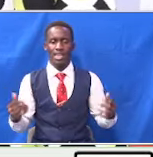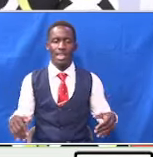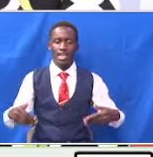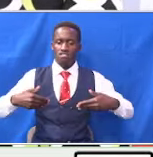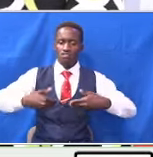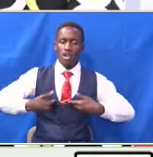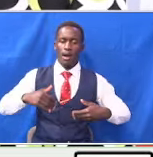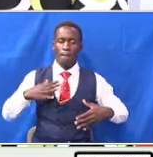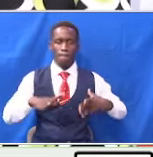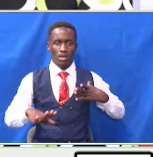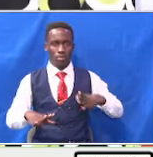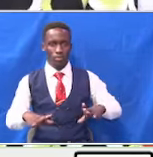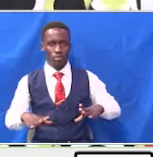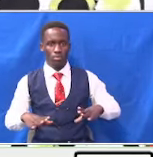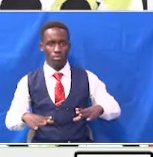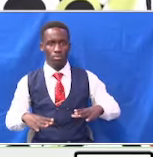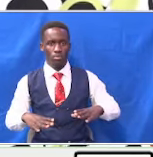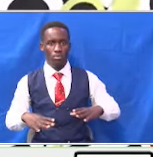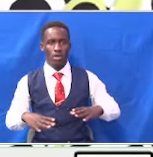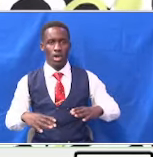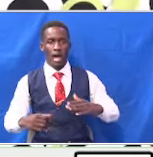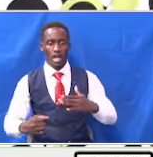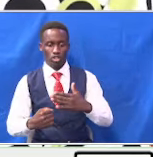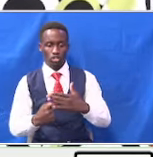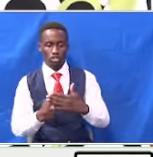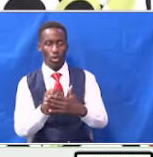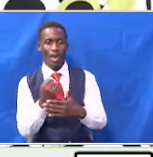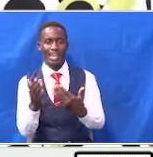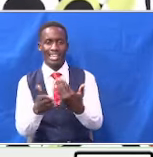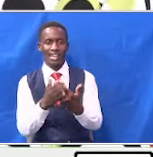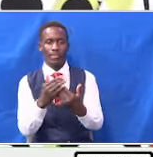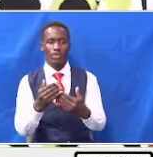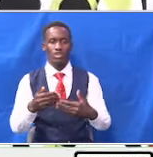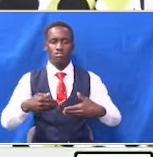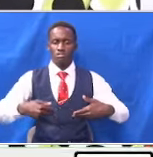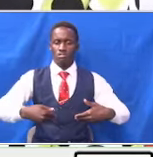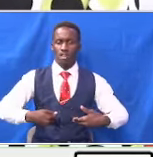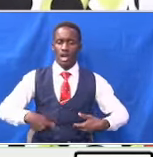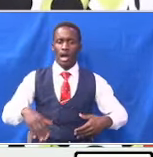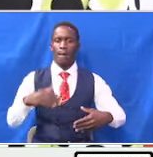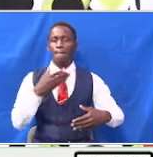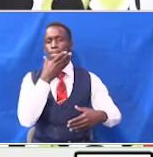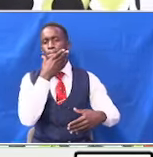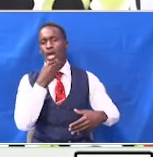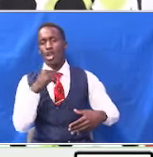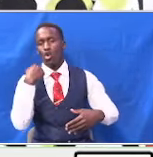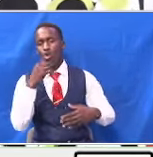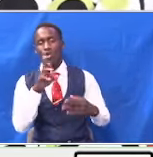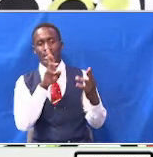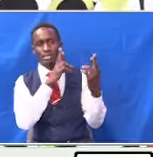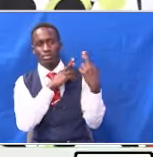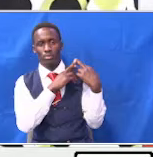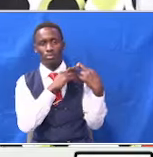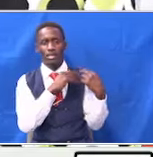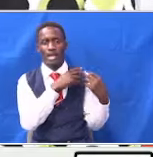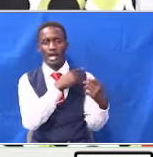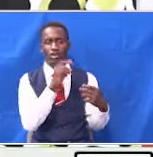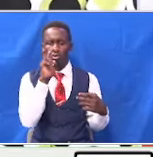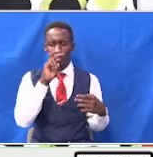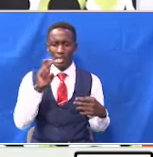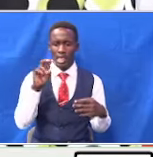Mm. The issue of bringing up responsible young men yes, in indeed. Society. Yes, indeed. He spoke to it and you could see that the whole house was listening.